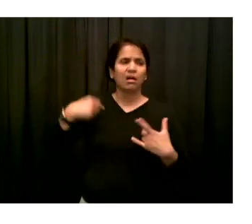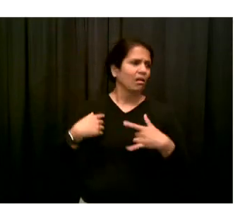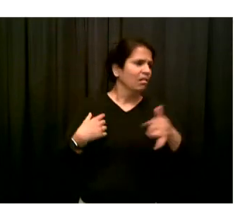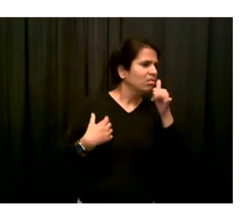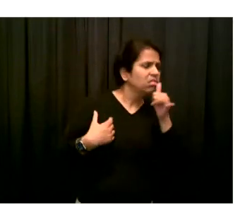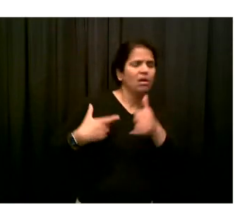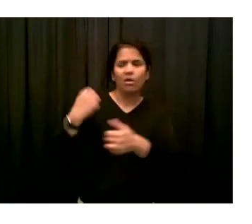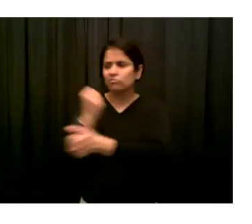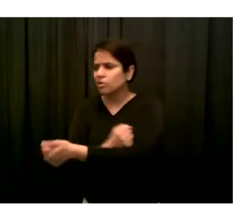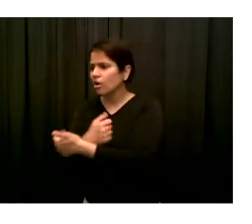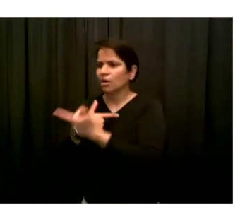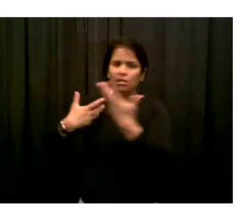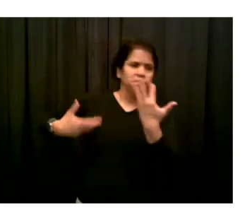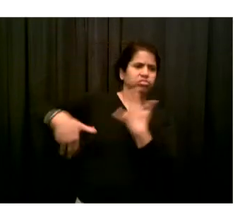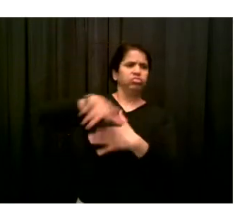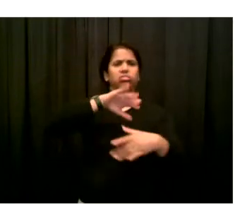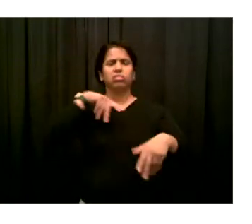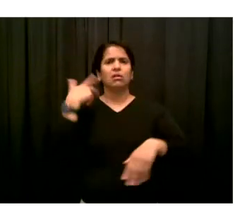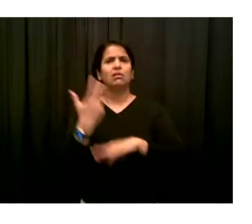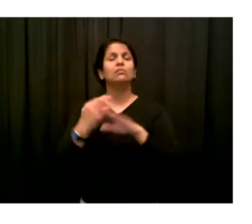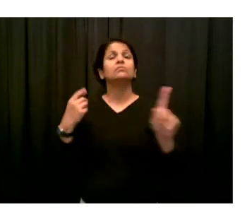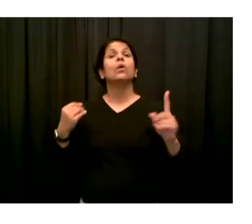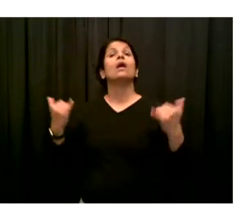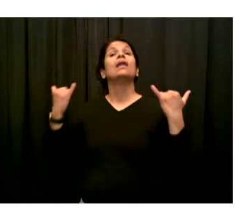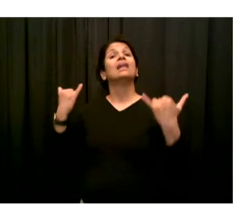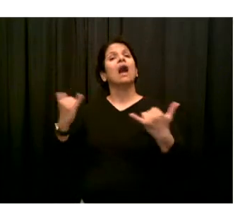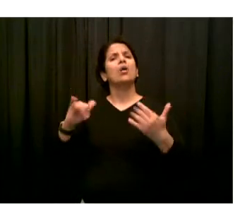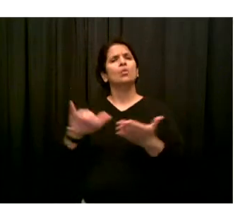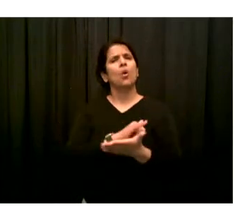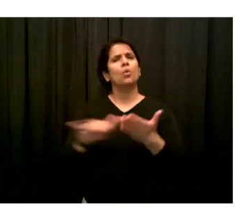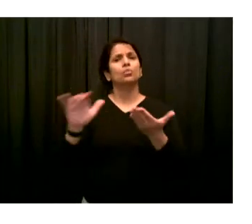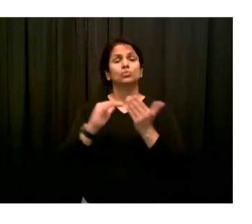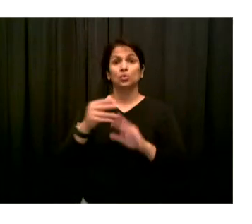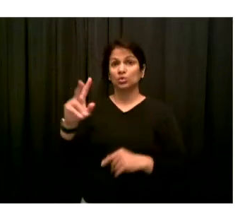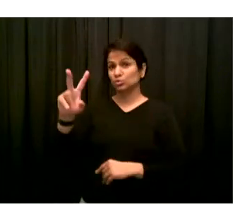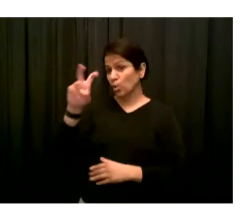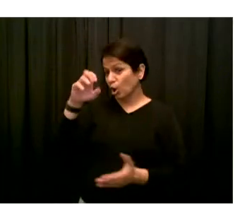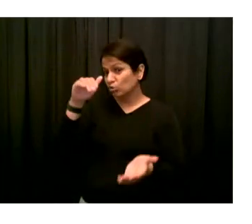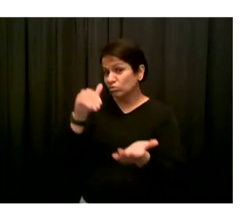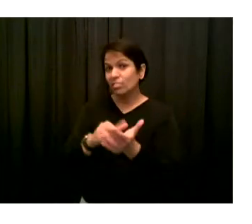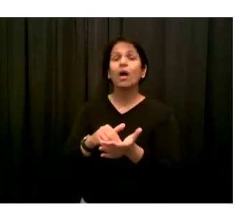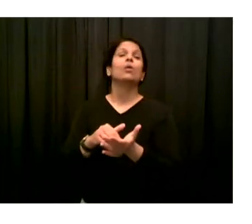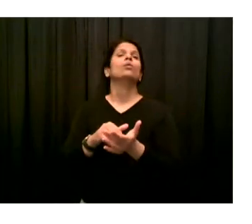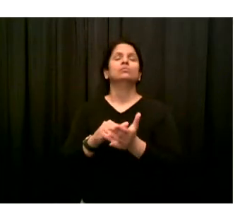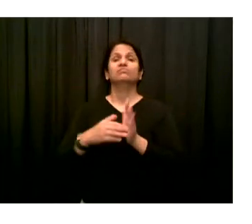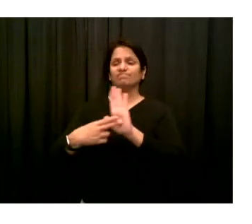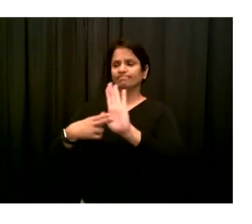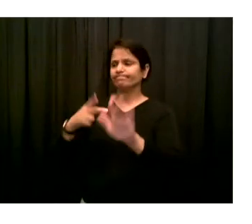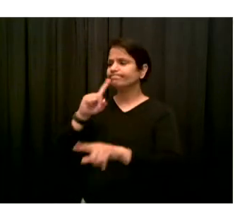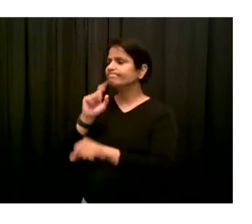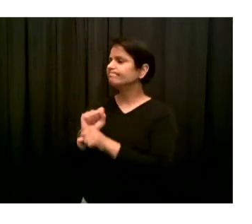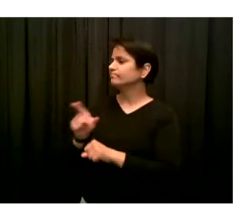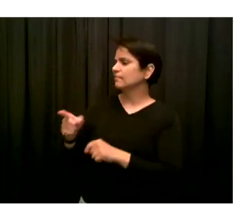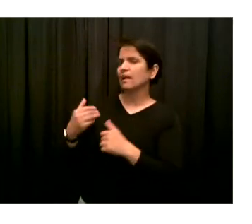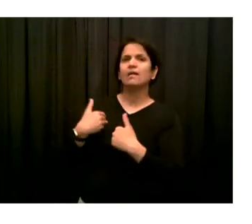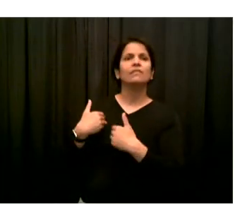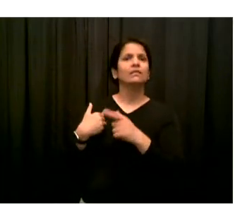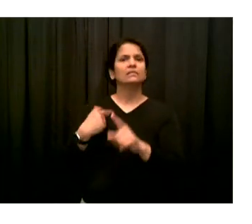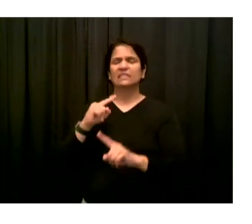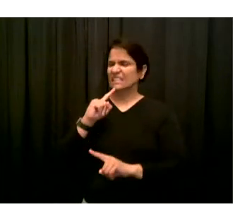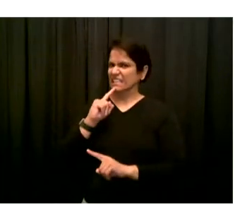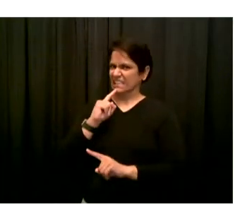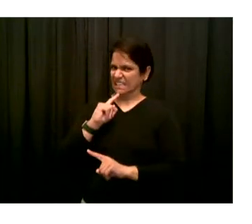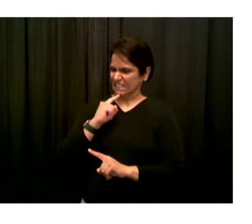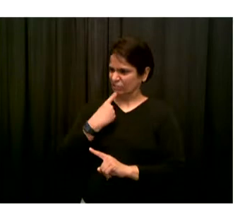mental illness, and too many are not connected to the care they desperately need. In addition to this, the COVID-19